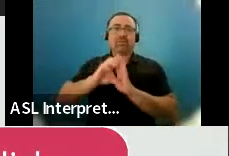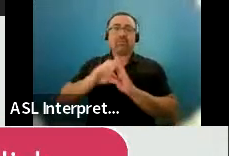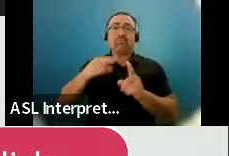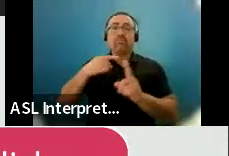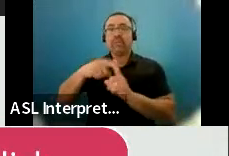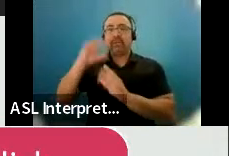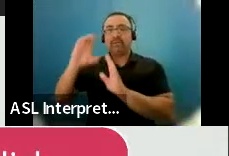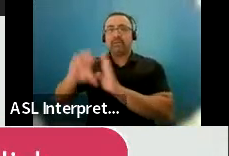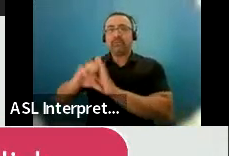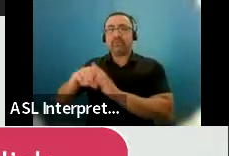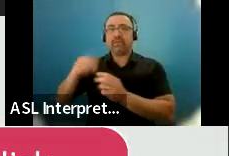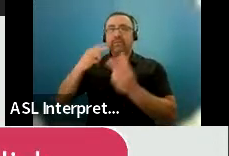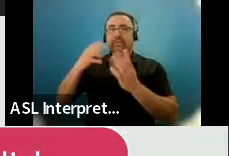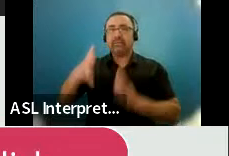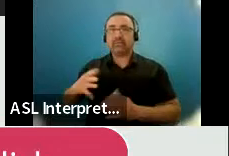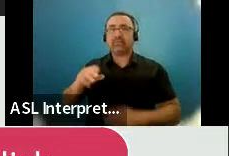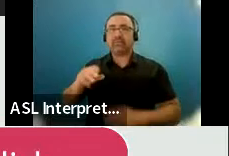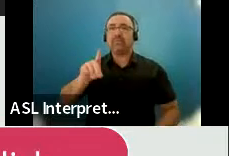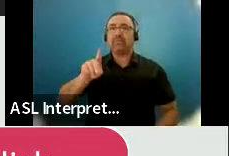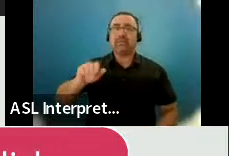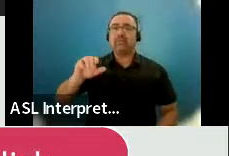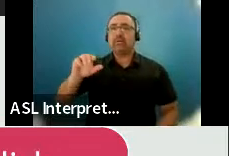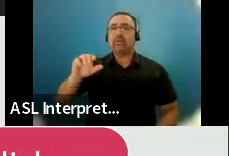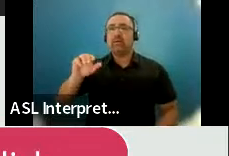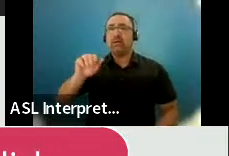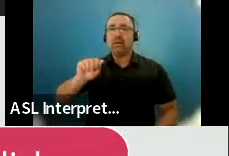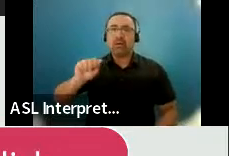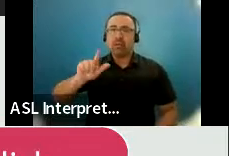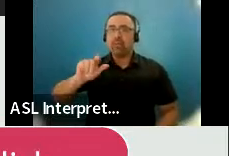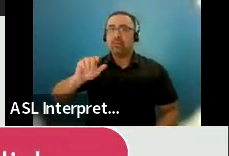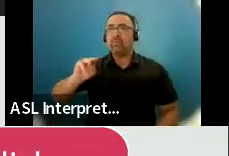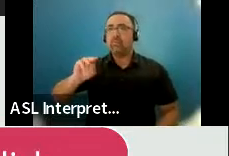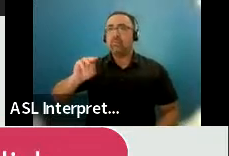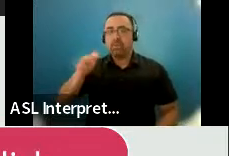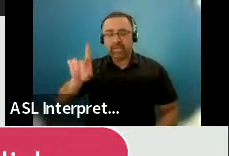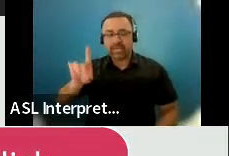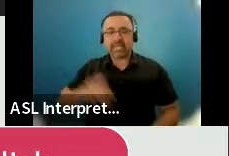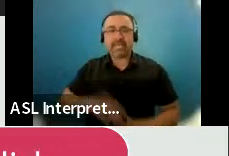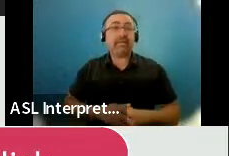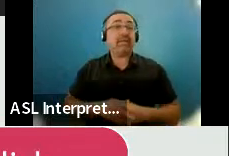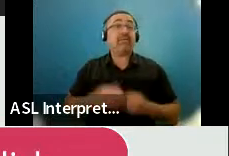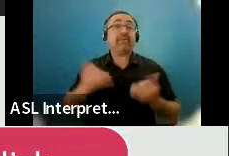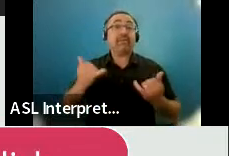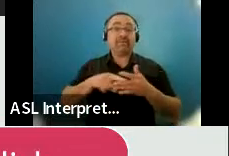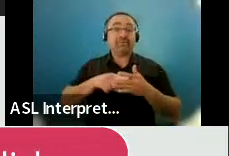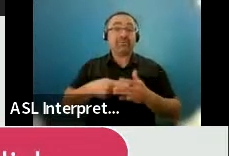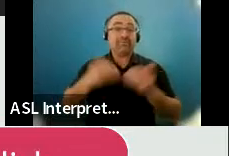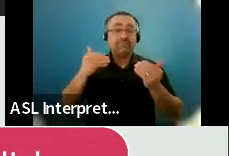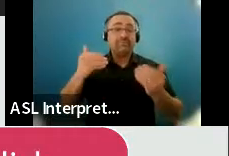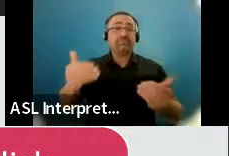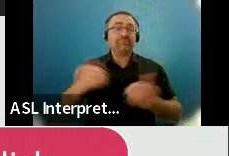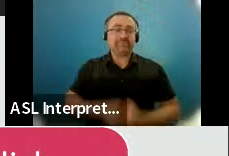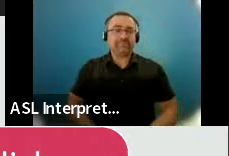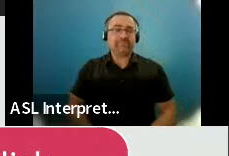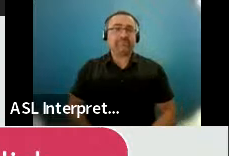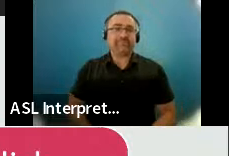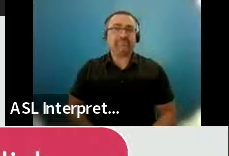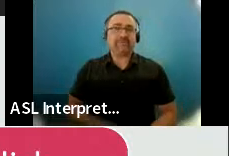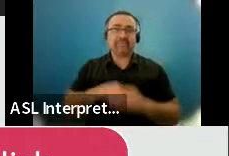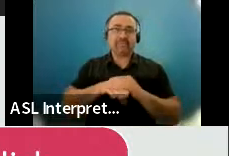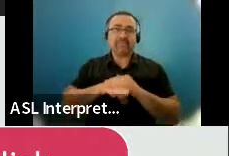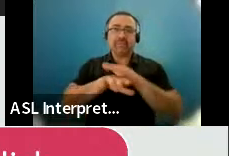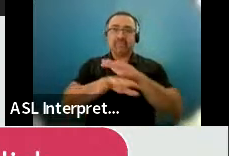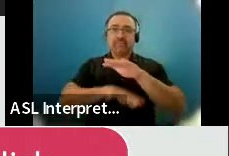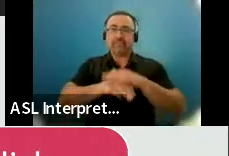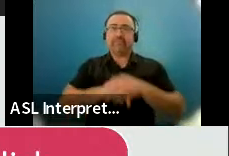our guest speaker, Al-Mohamed. So yeah, now let's get started with our Zoom accessibility